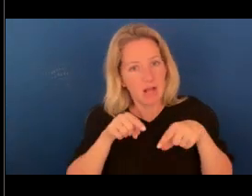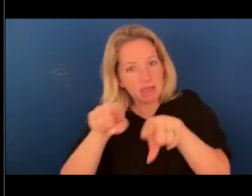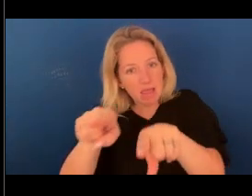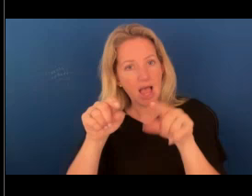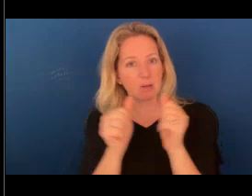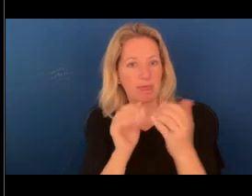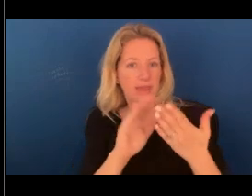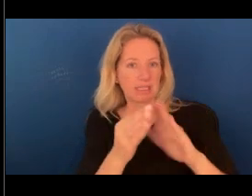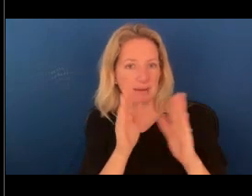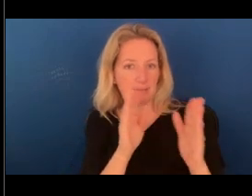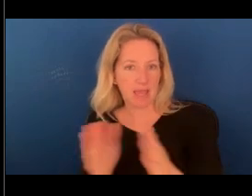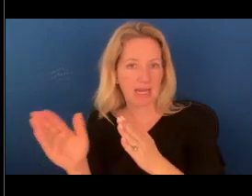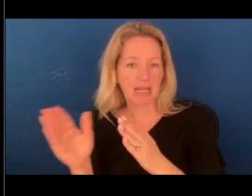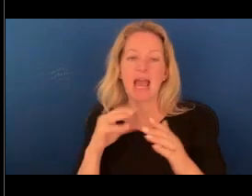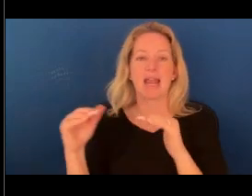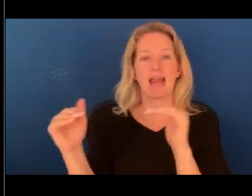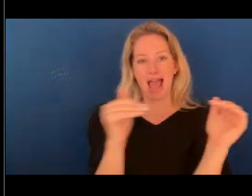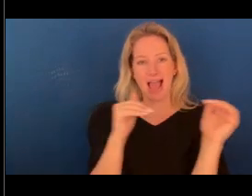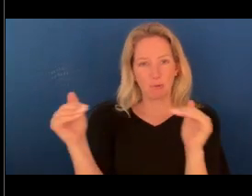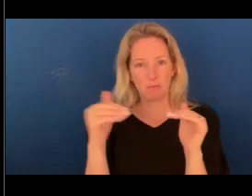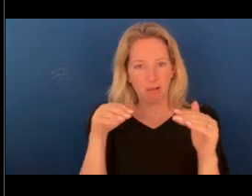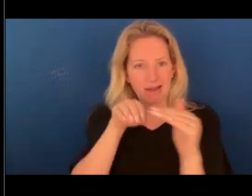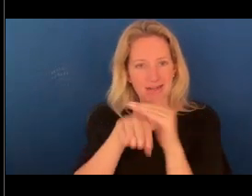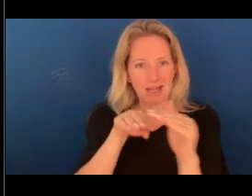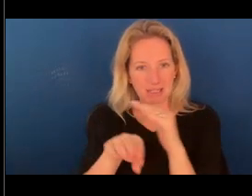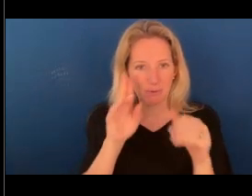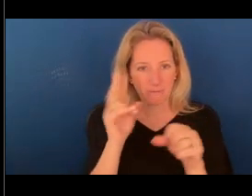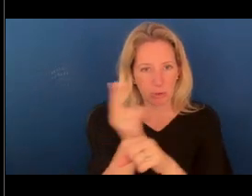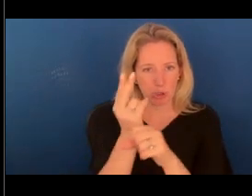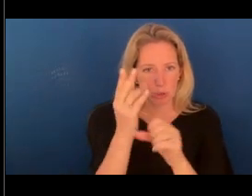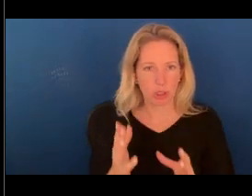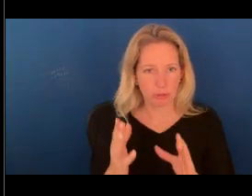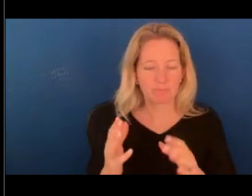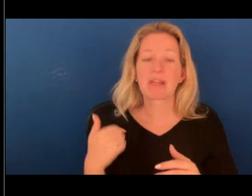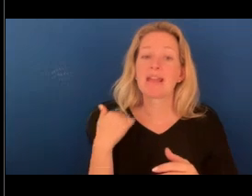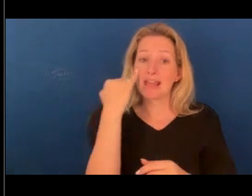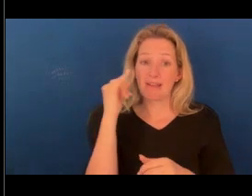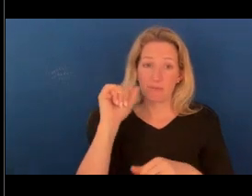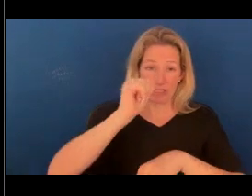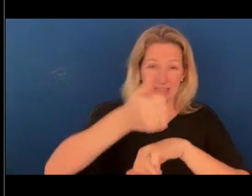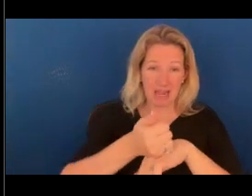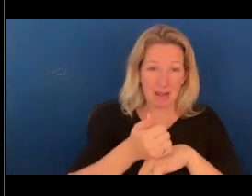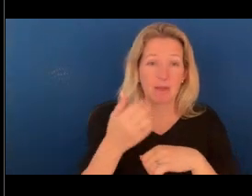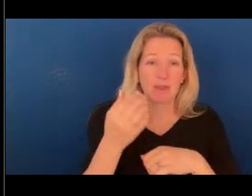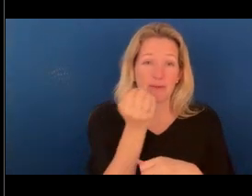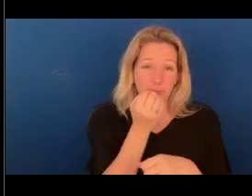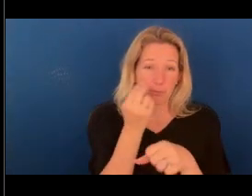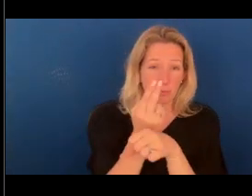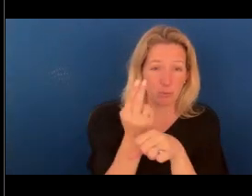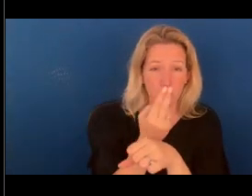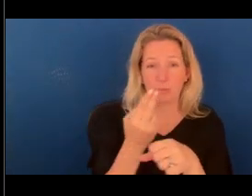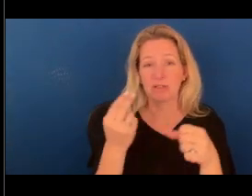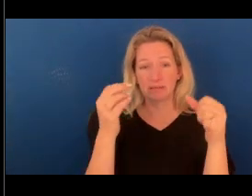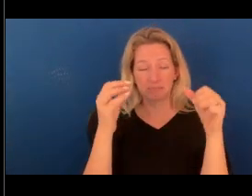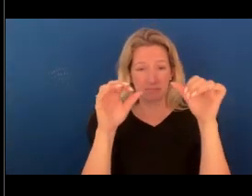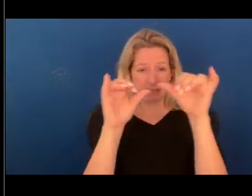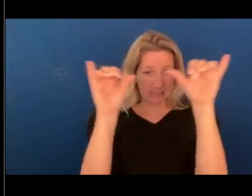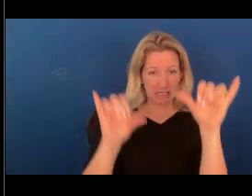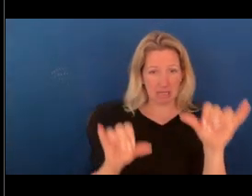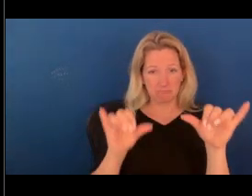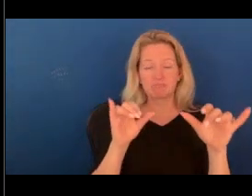be equitable and accessible to users. After we have stood up reusable foodware systems in our partner cities, we're hoping to share best